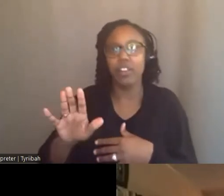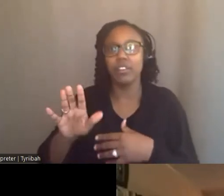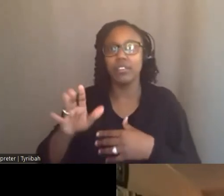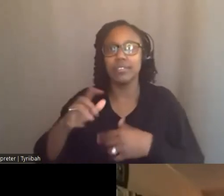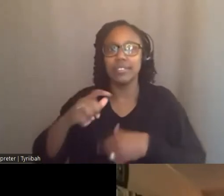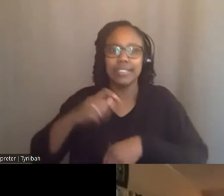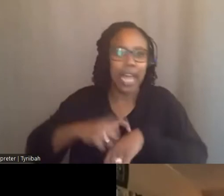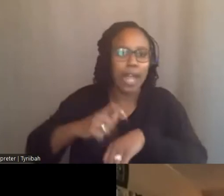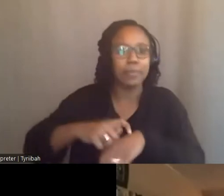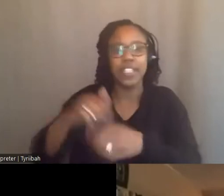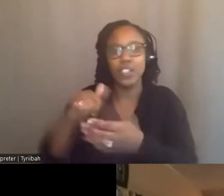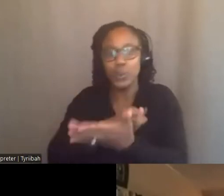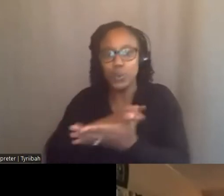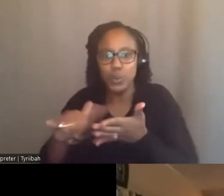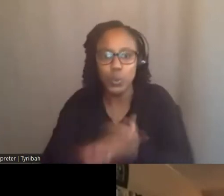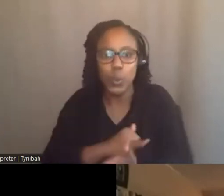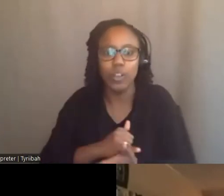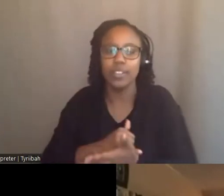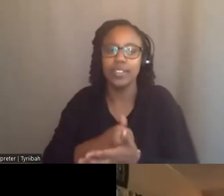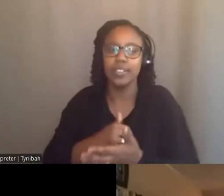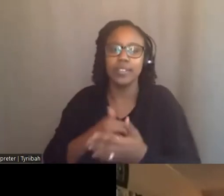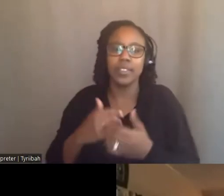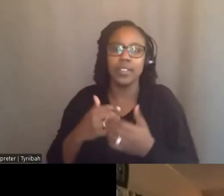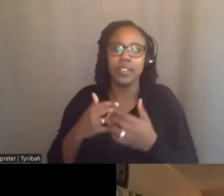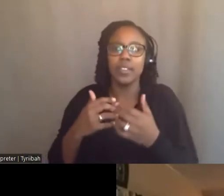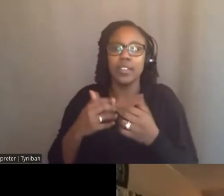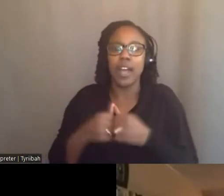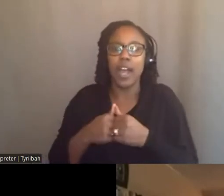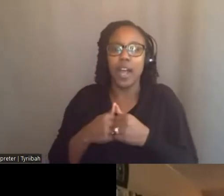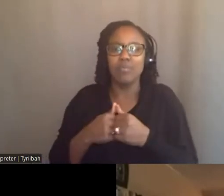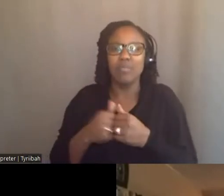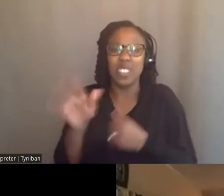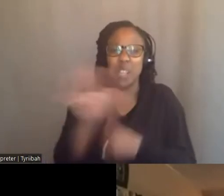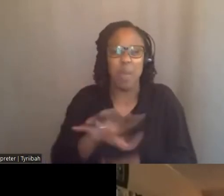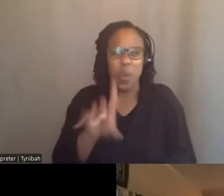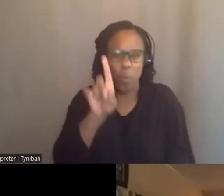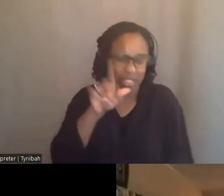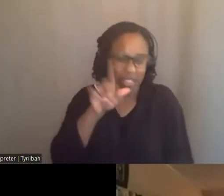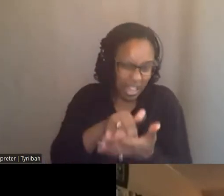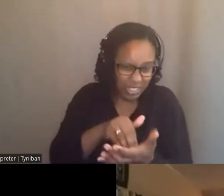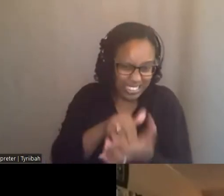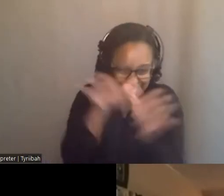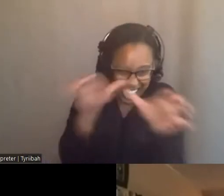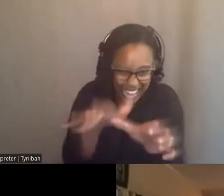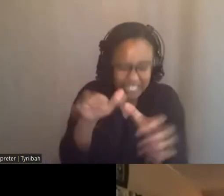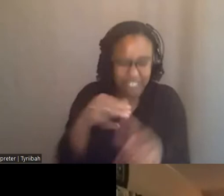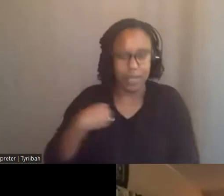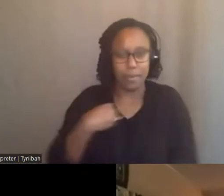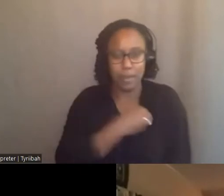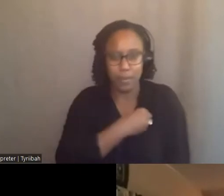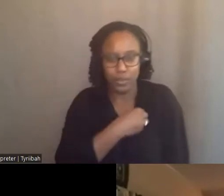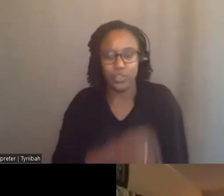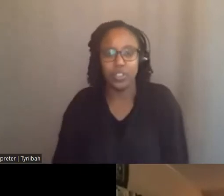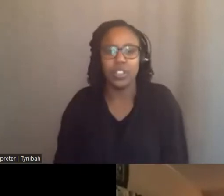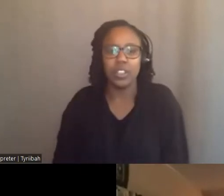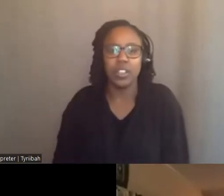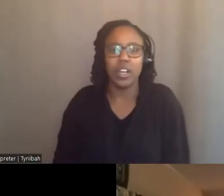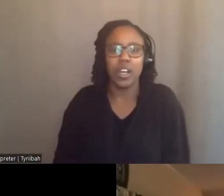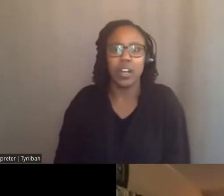were approximately 1,000 active members, approximately 3,000